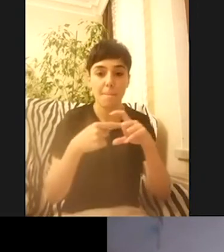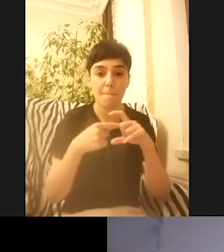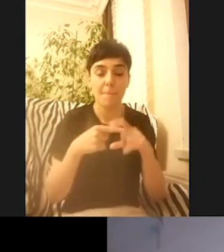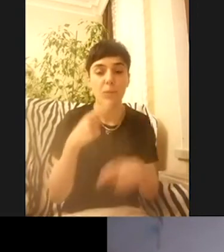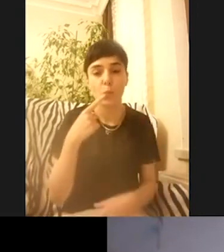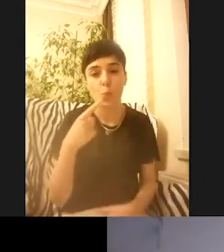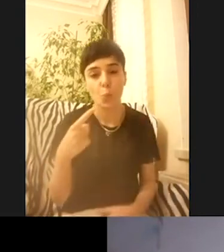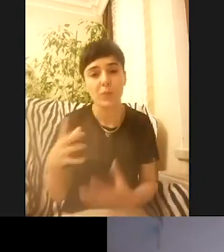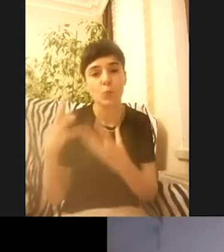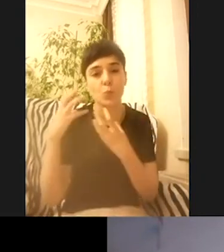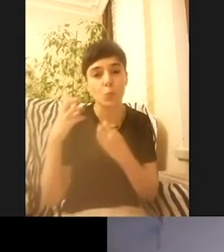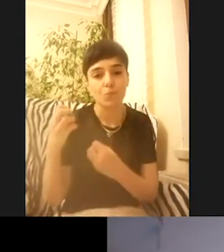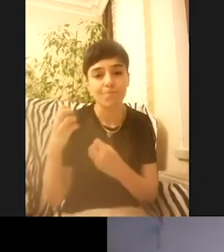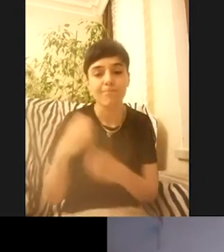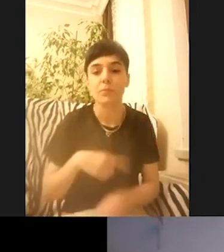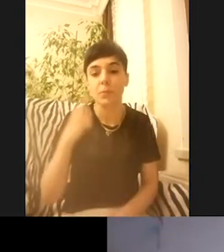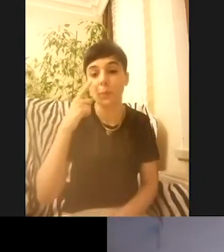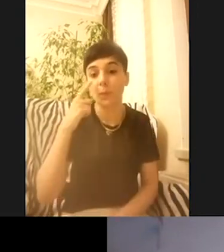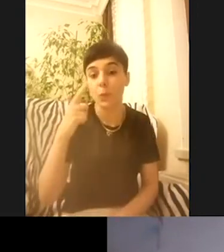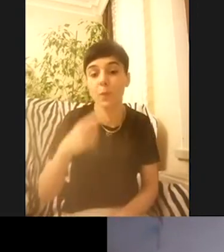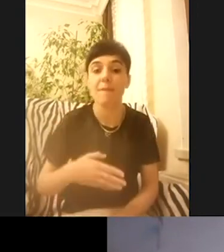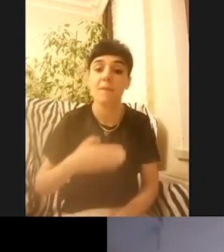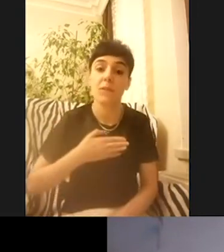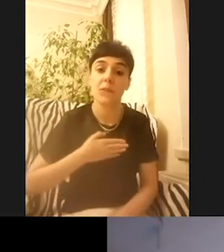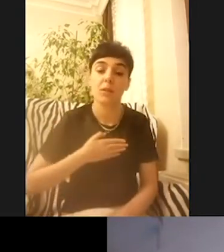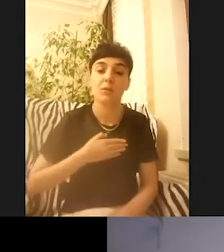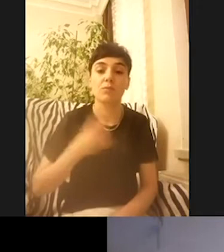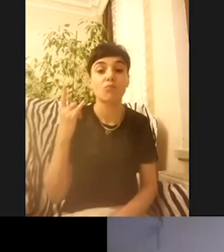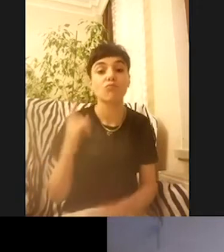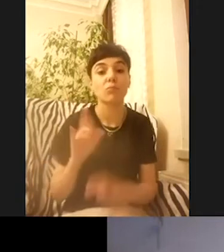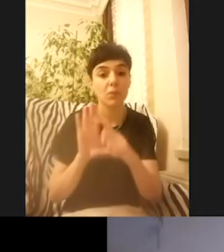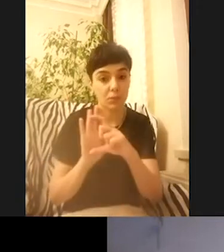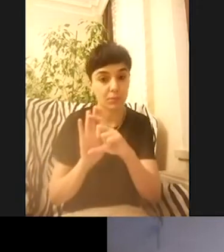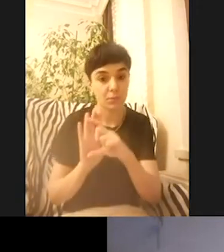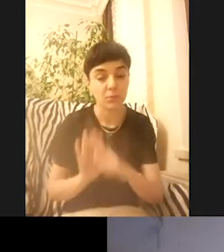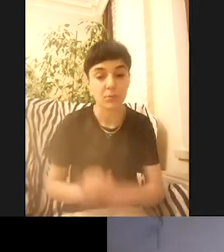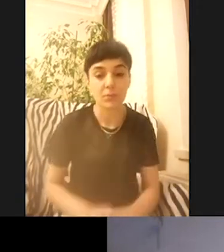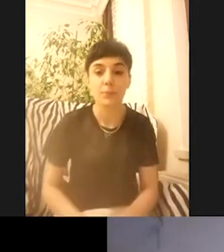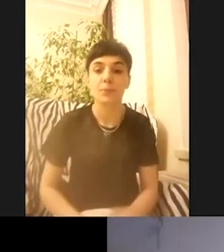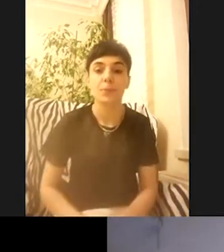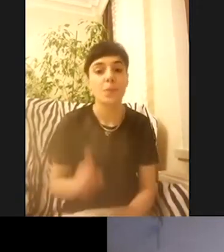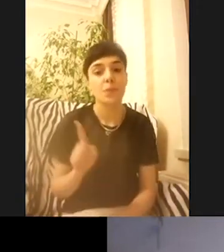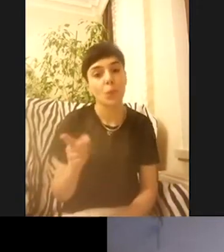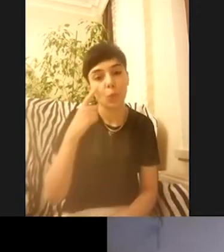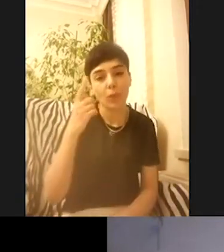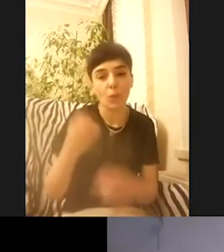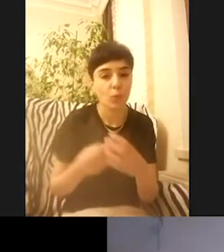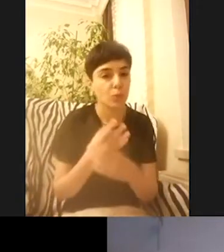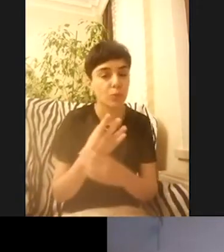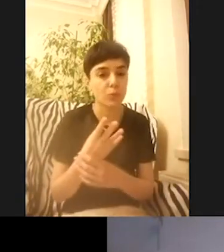own sexual language in order to be able to speak, to have sex, to be a